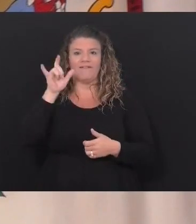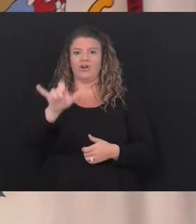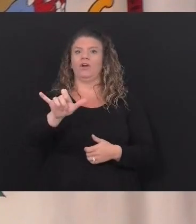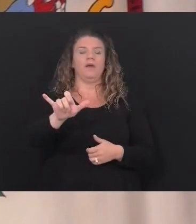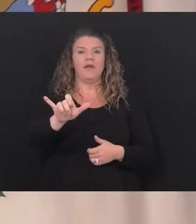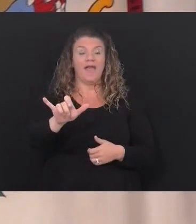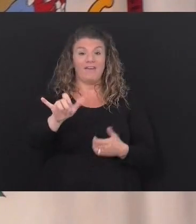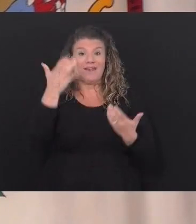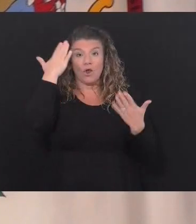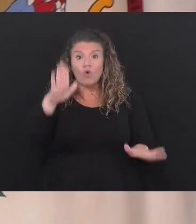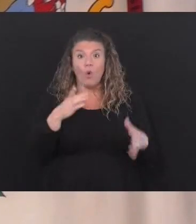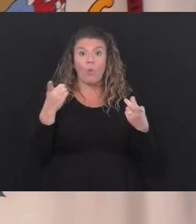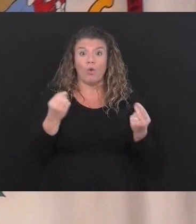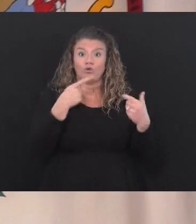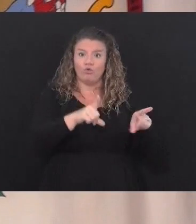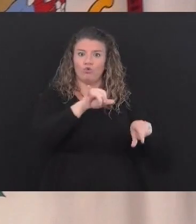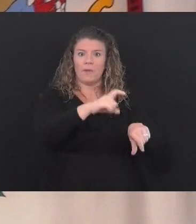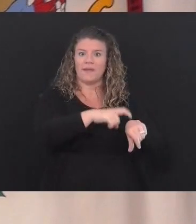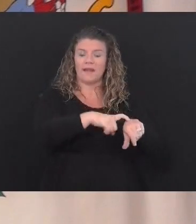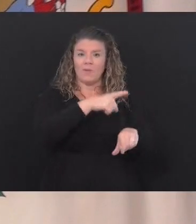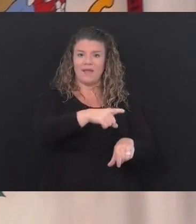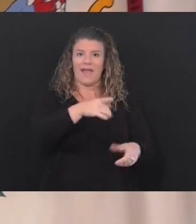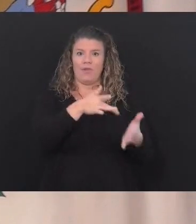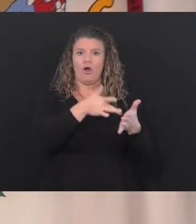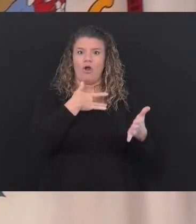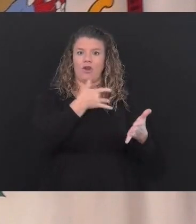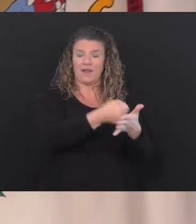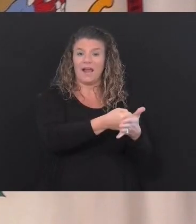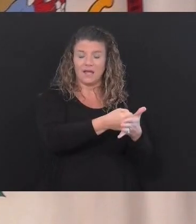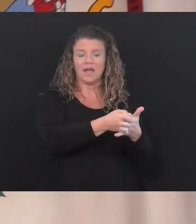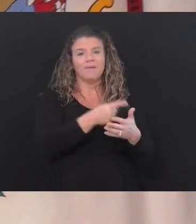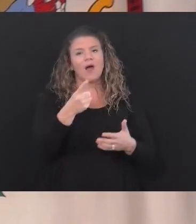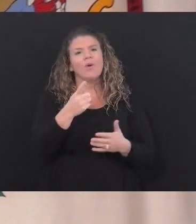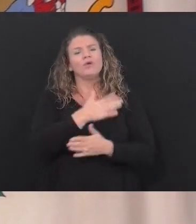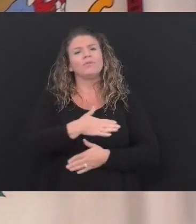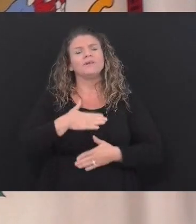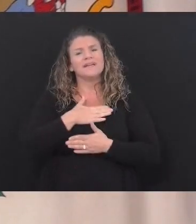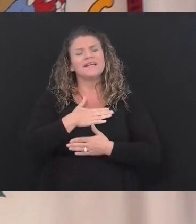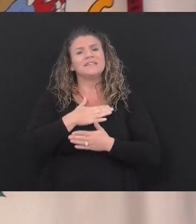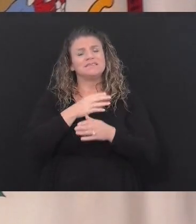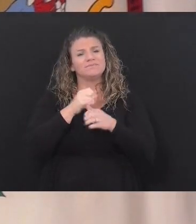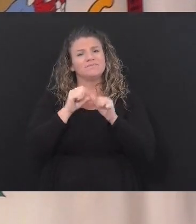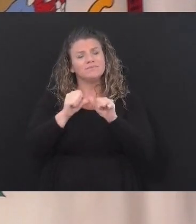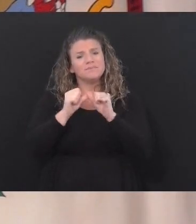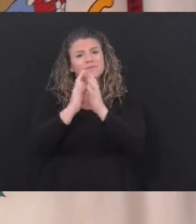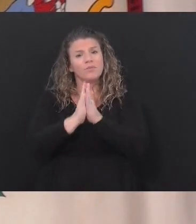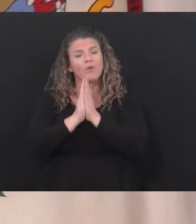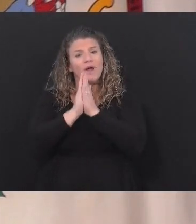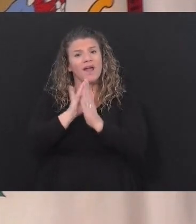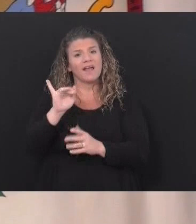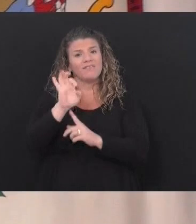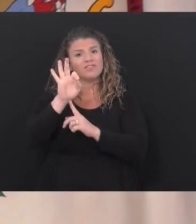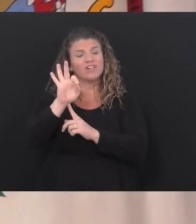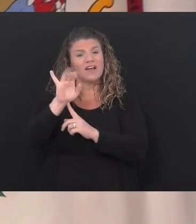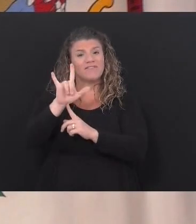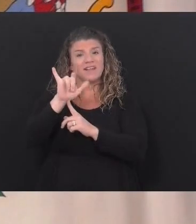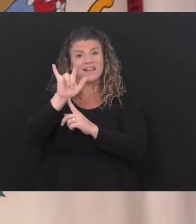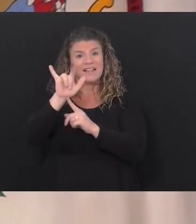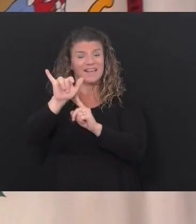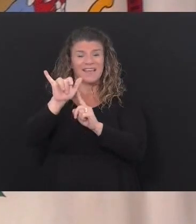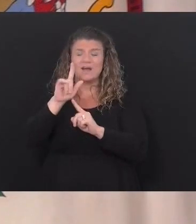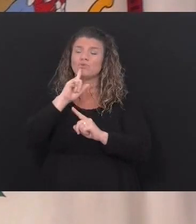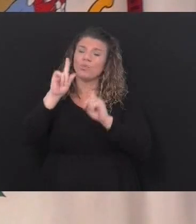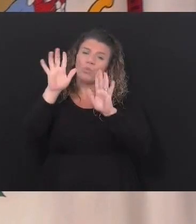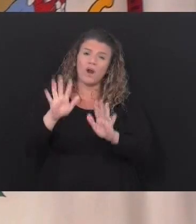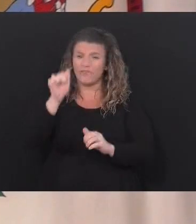hadn't known what to do. But please keep Jeff Lilly, and what a wonderful man,